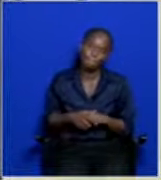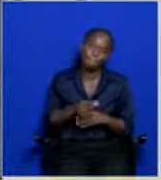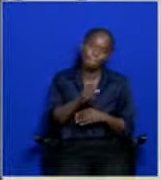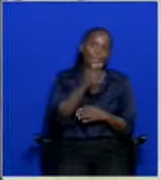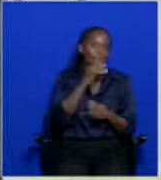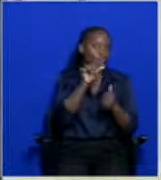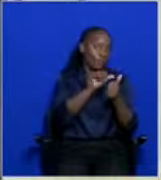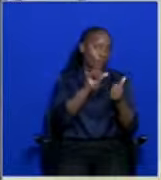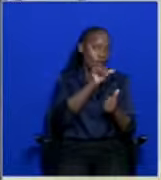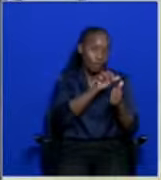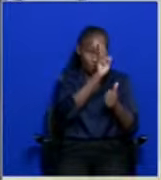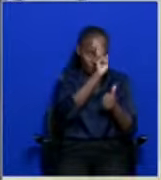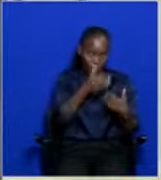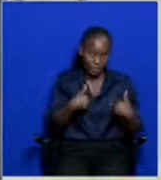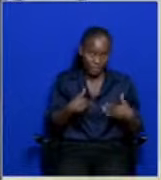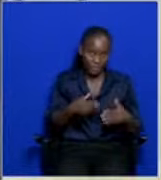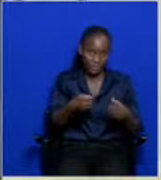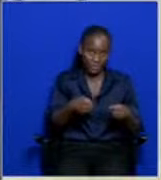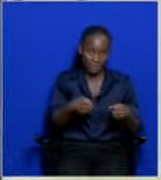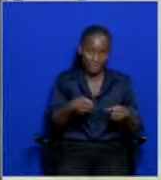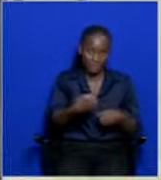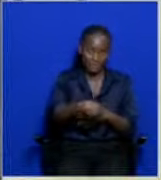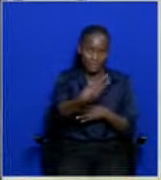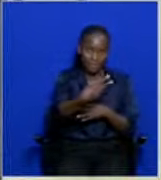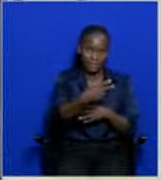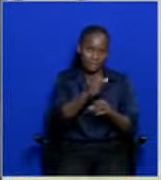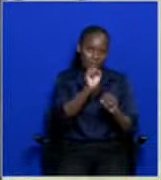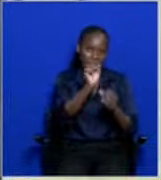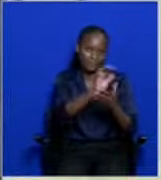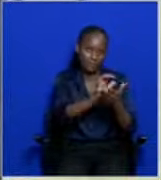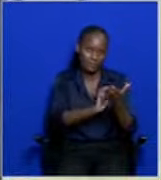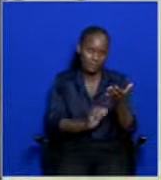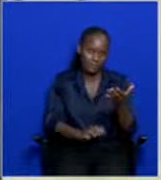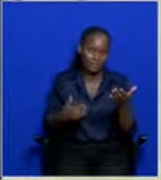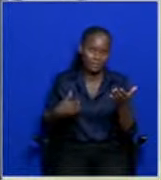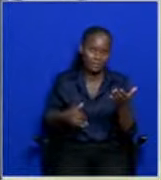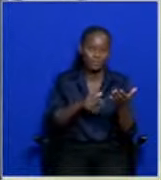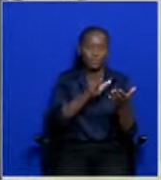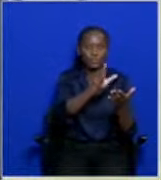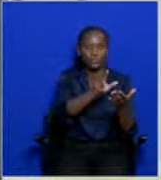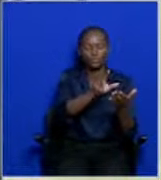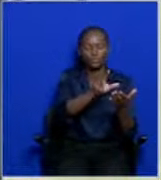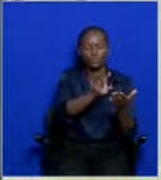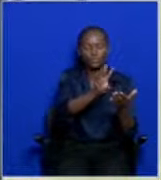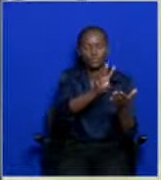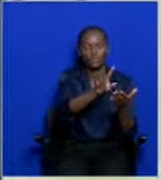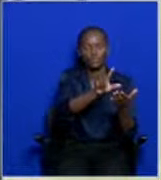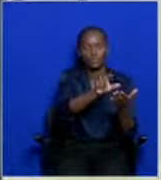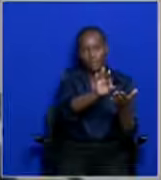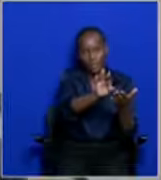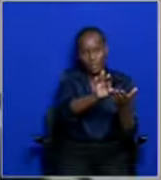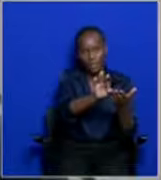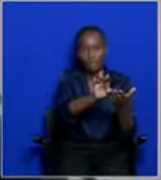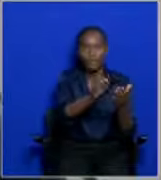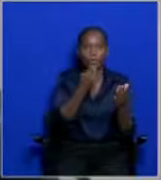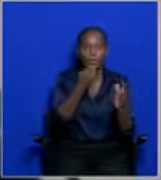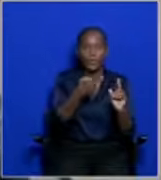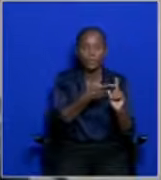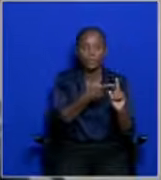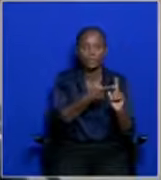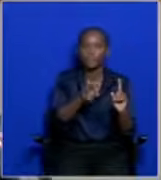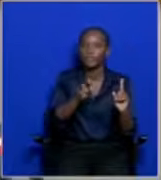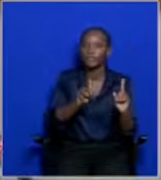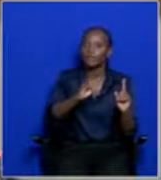at 273, is said to be the statement of Norman Mackenzie. The actual warning statement starts